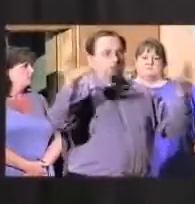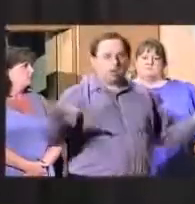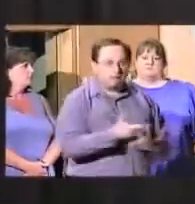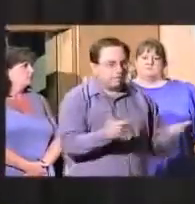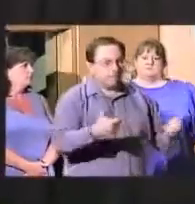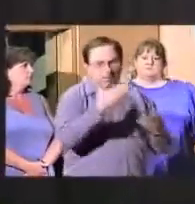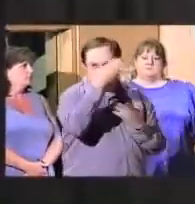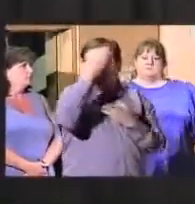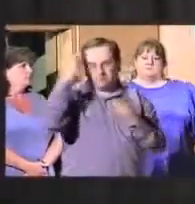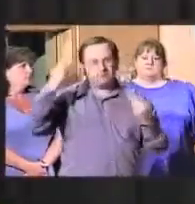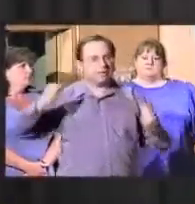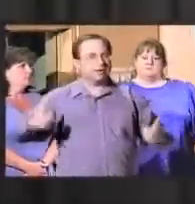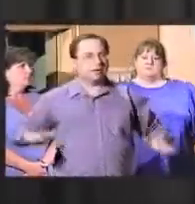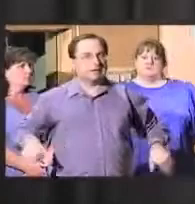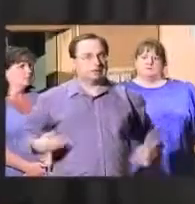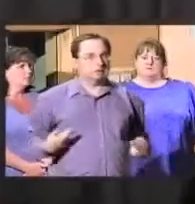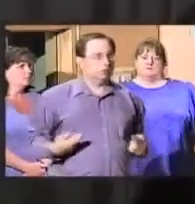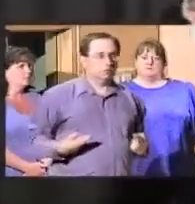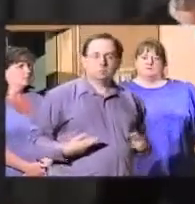forgotten.